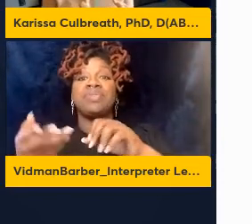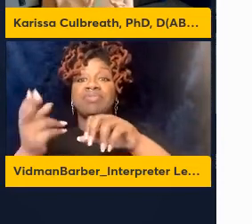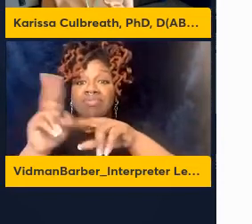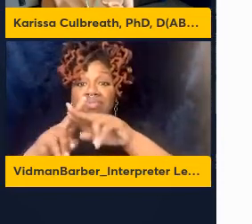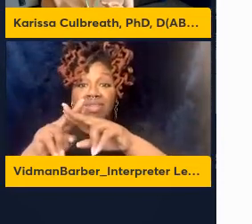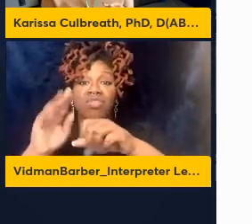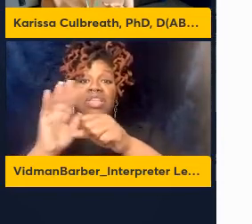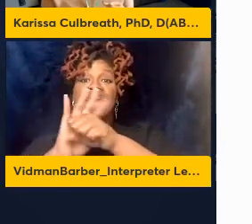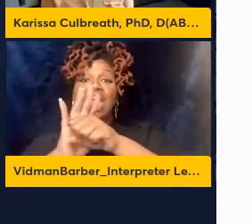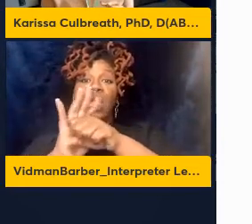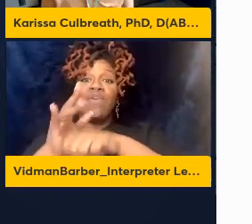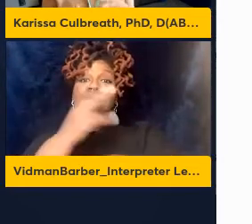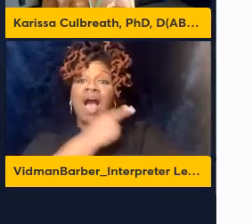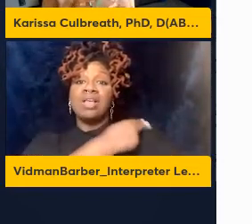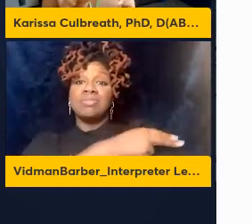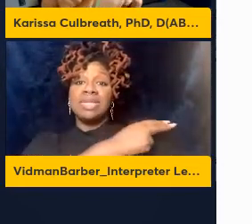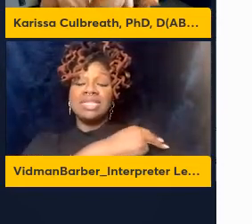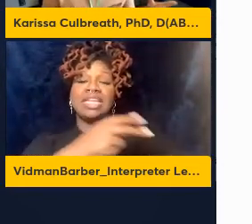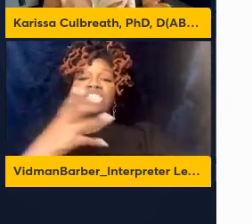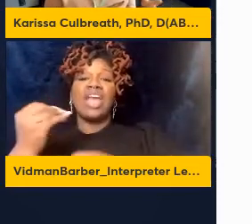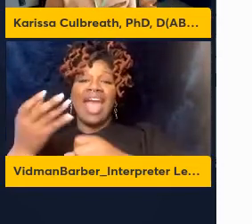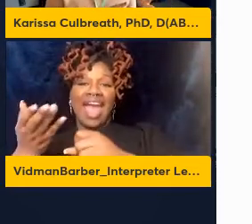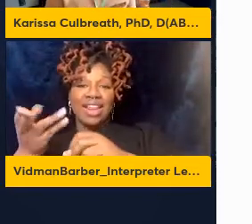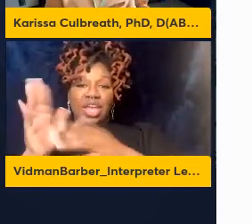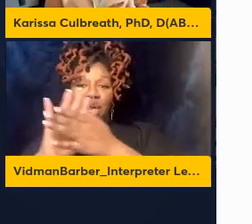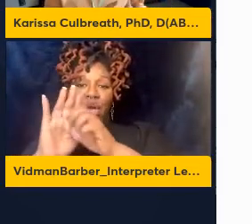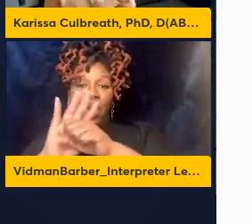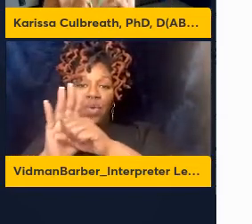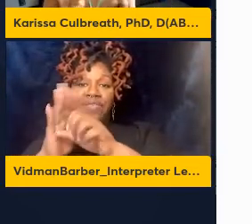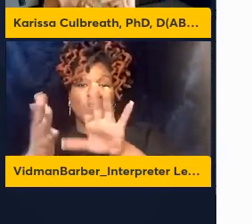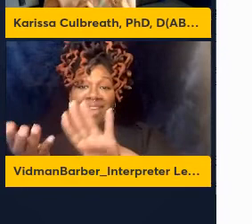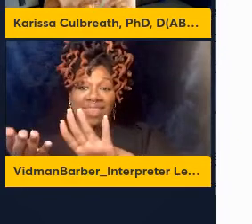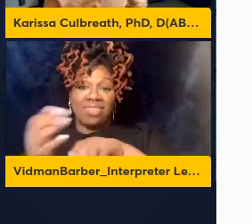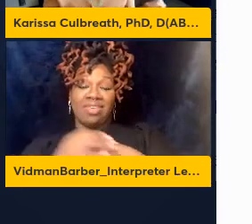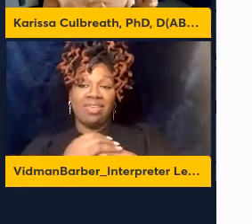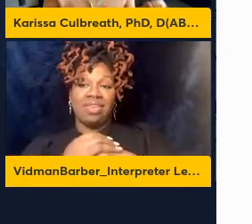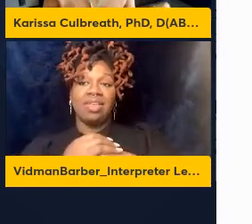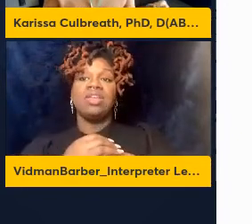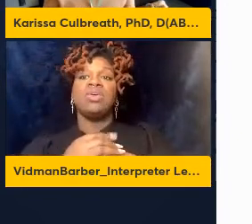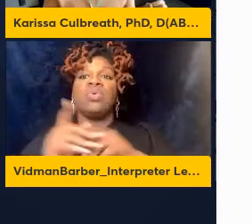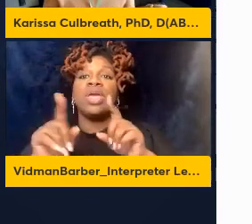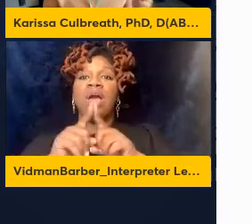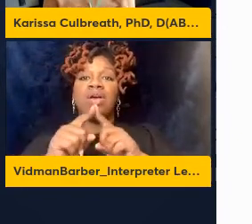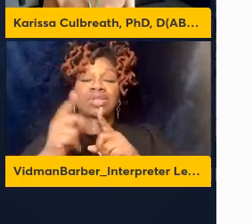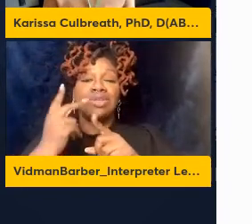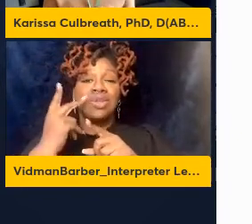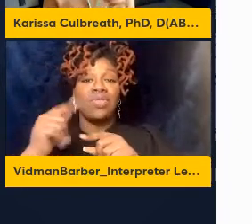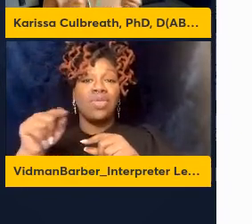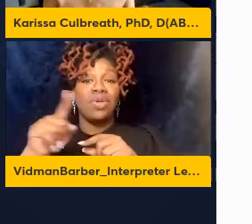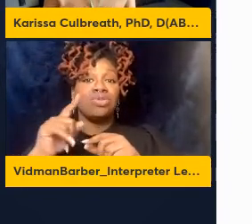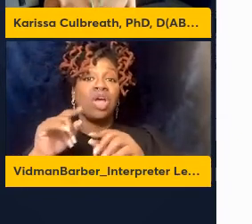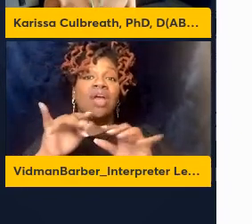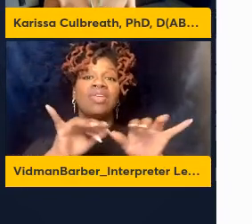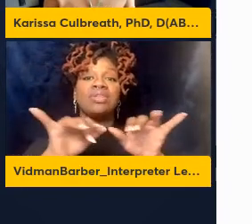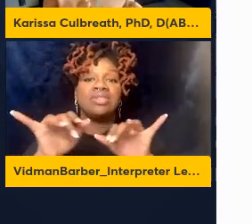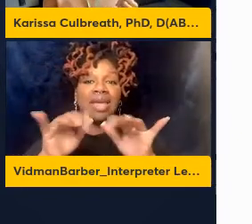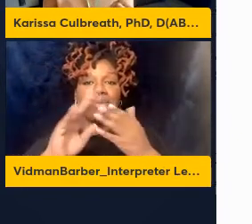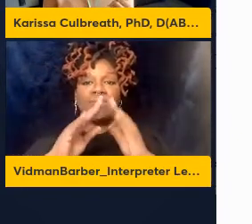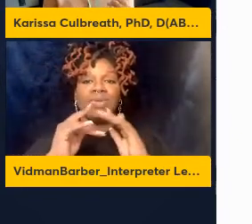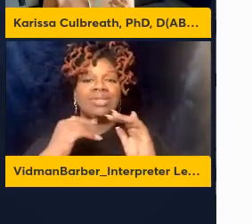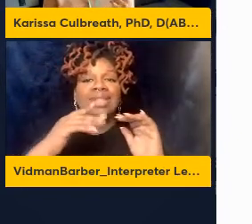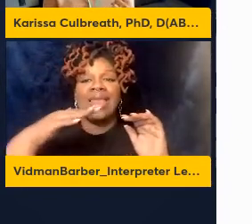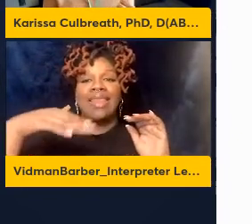hospitalization, and COVID death. We also saw that these were the same communities that lacked access